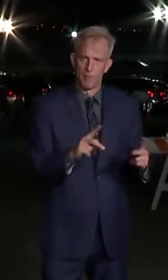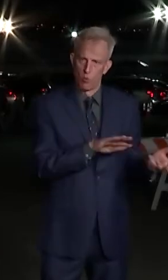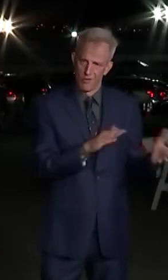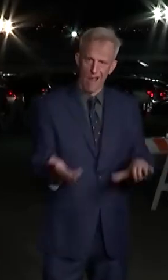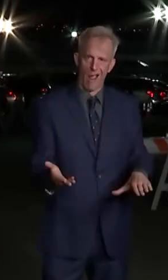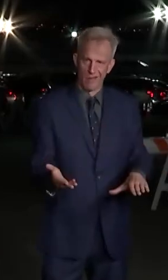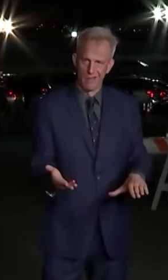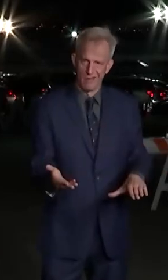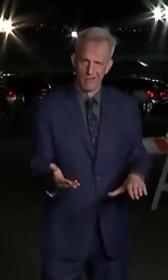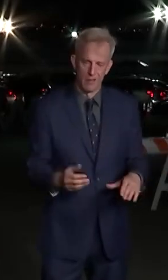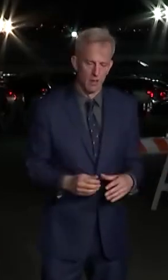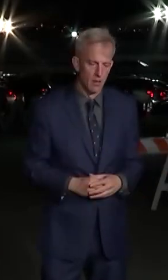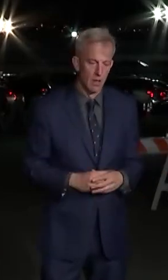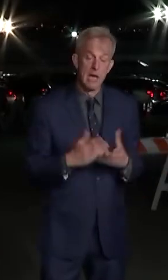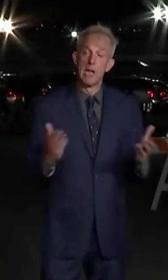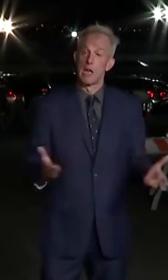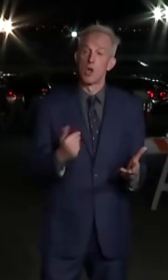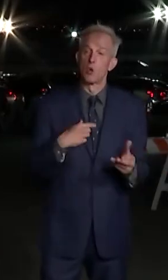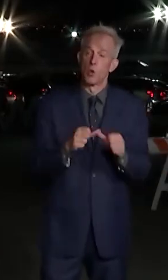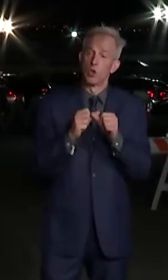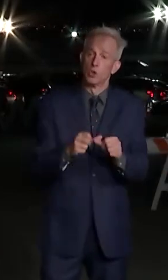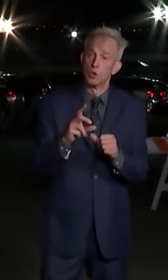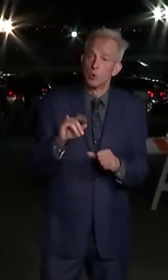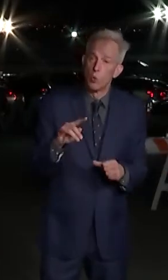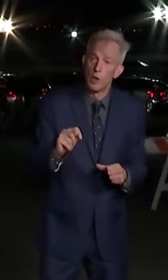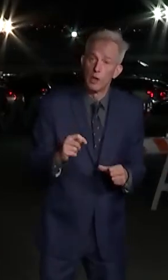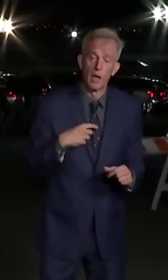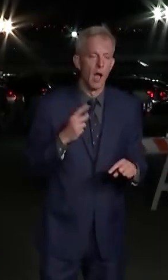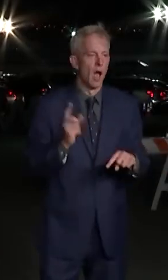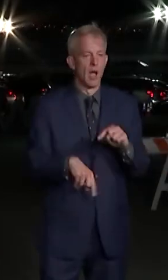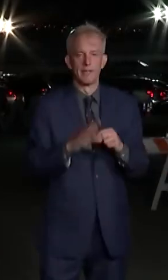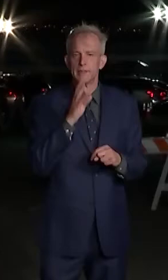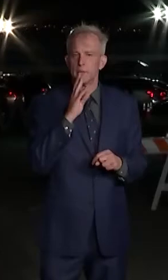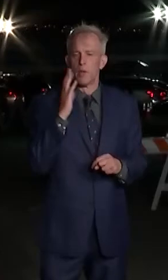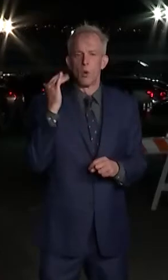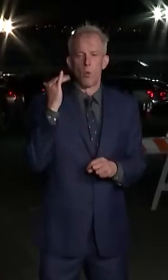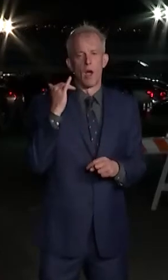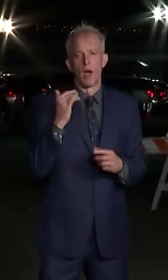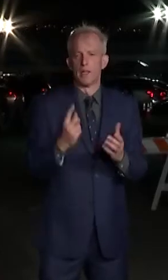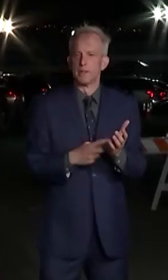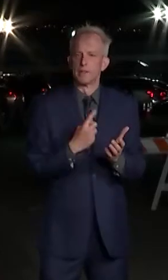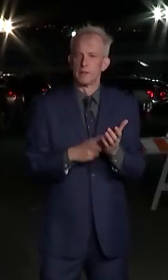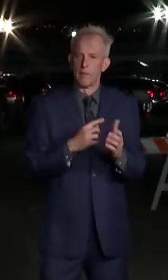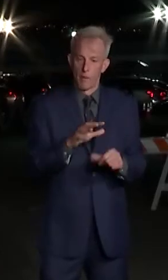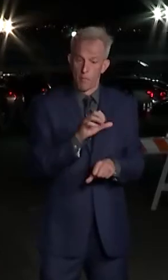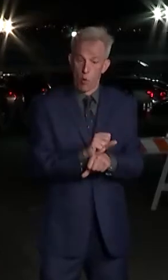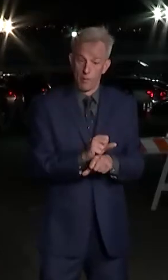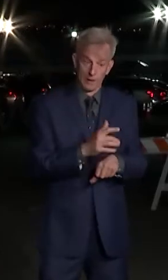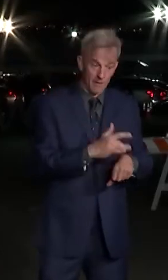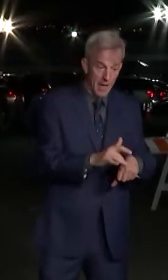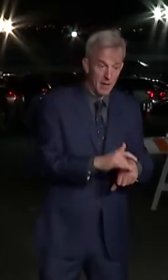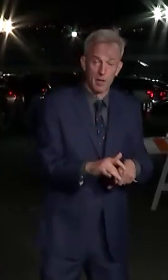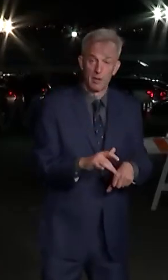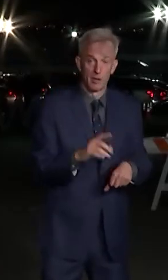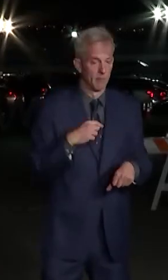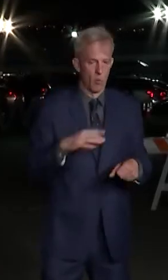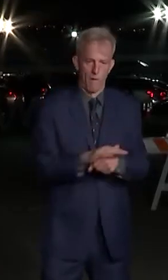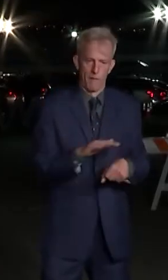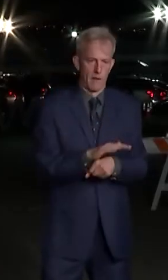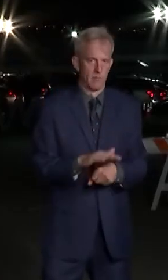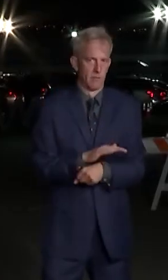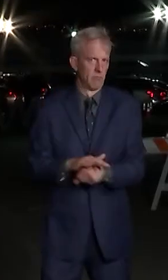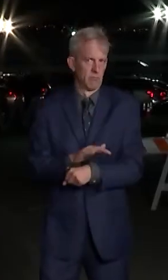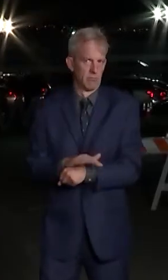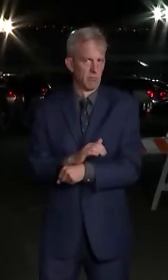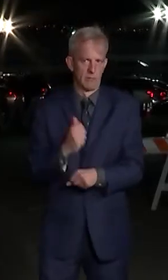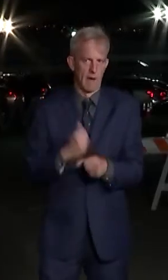here. We're able to continue doing it. I can't speak to why there's sometimes appointments available, but we're filling every single one of them, and people should